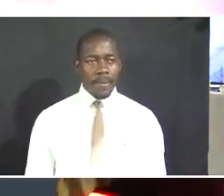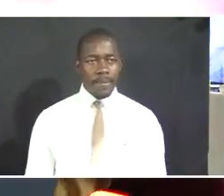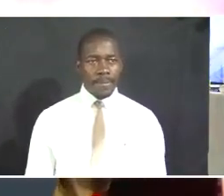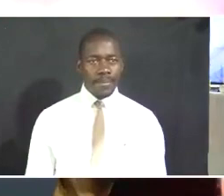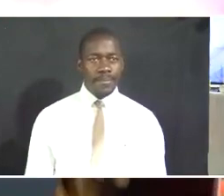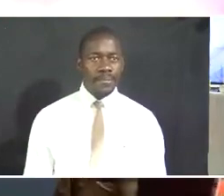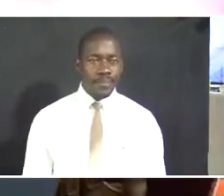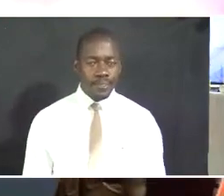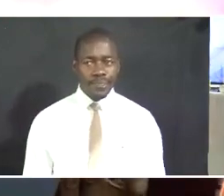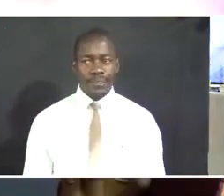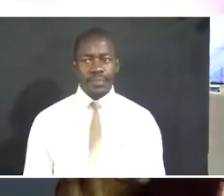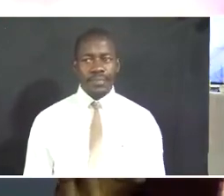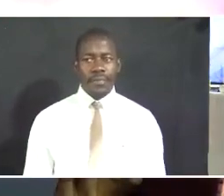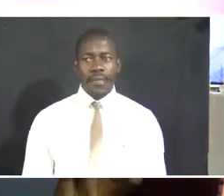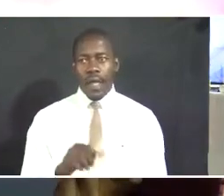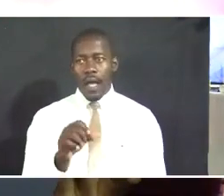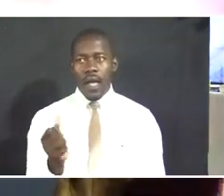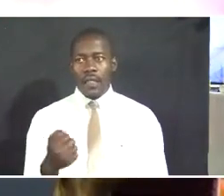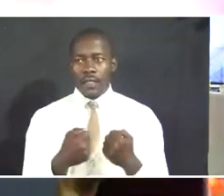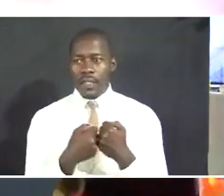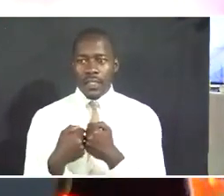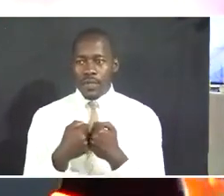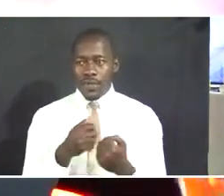have in our Adventist schools